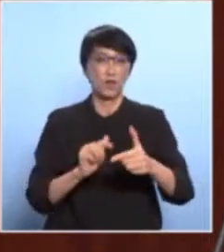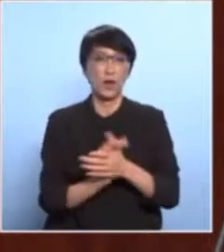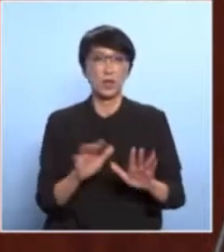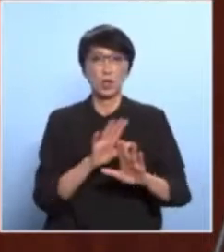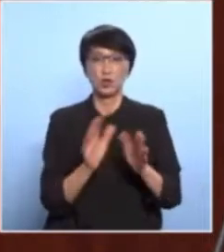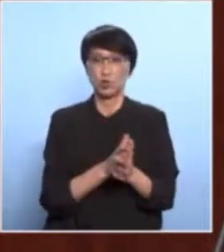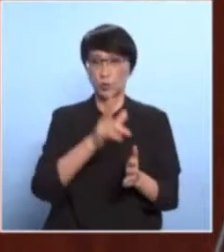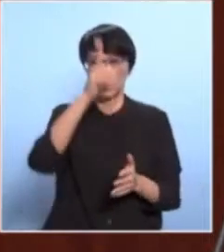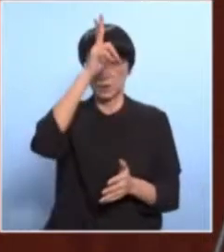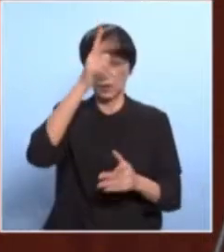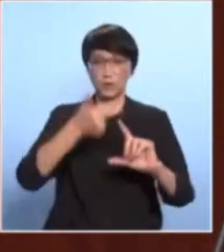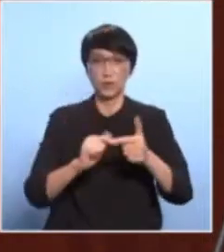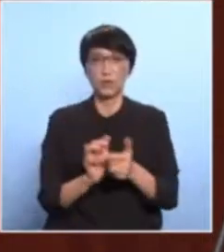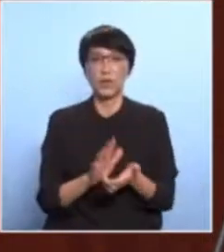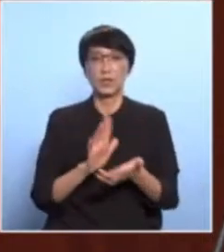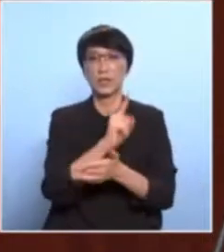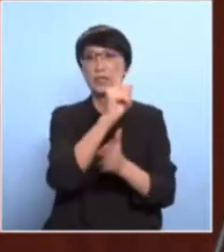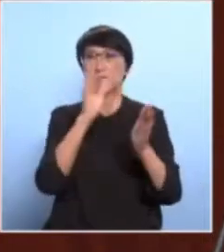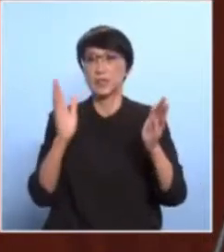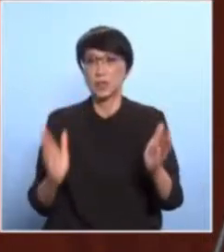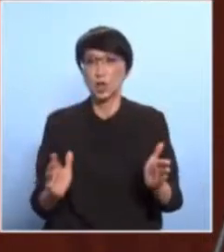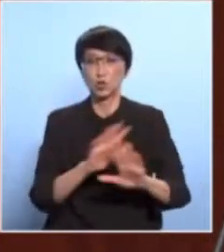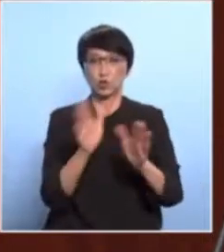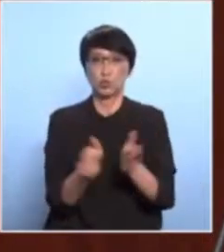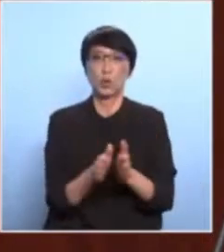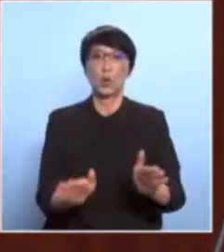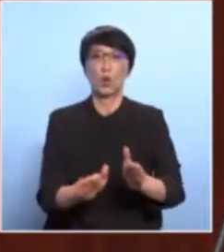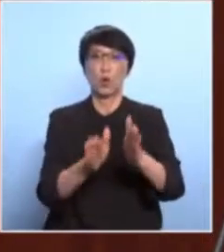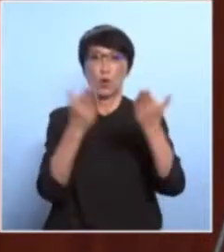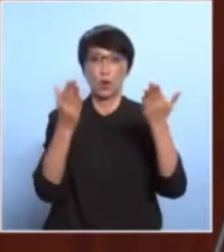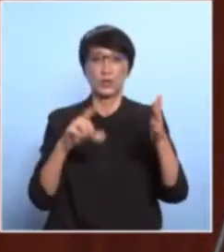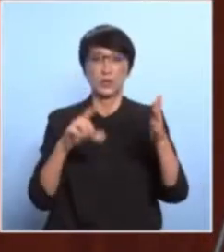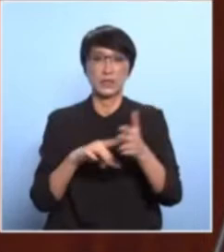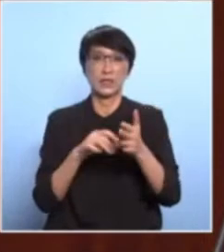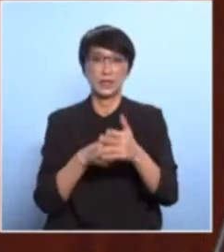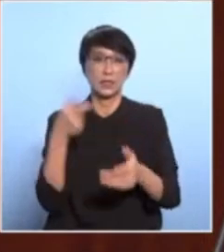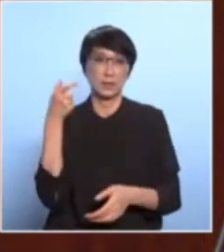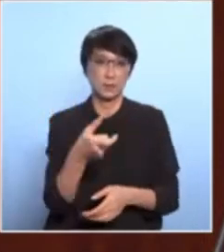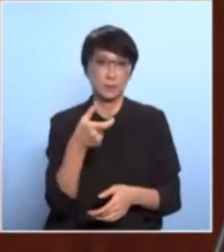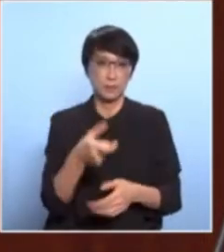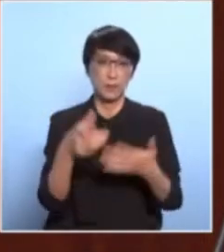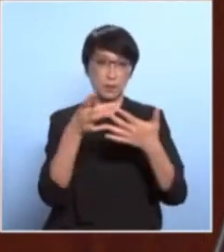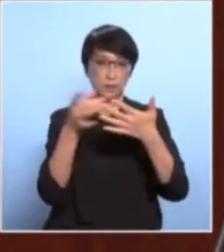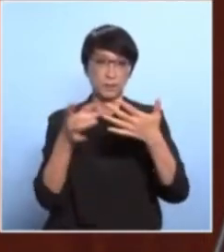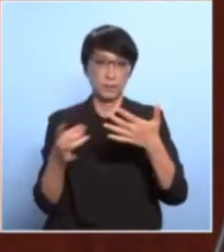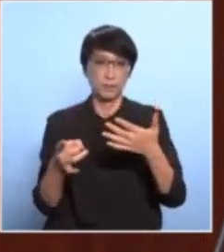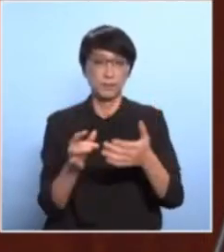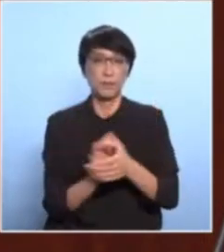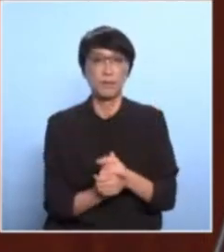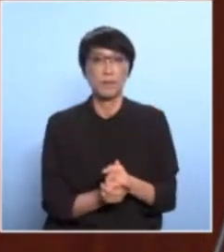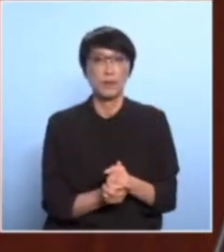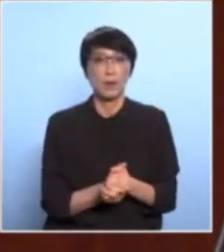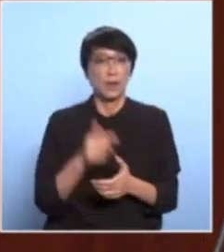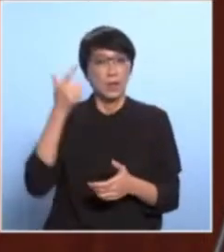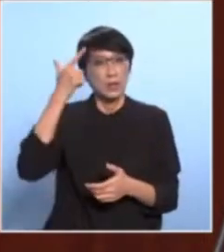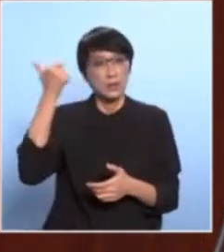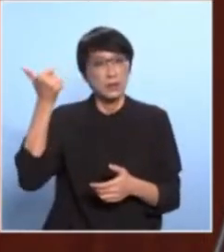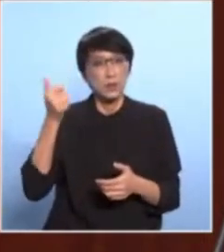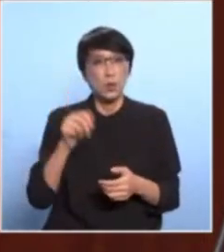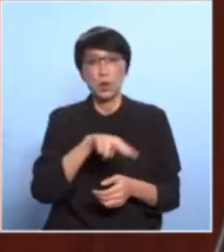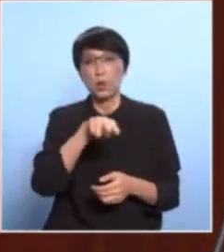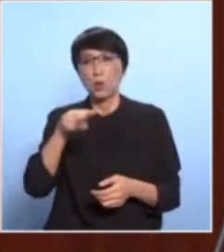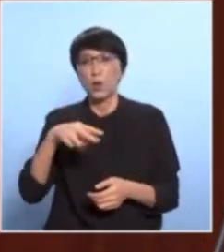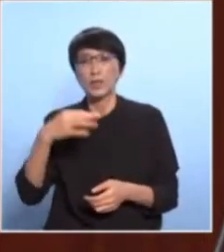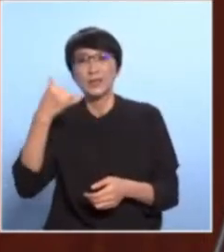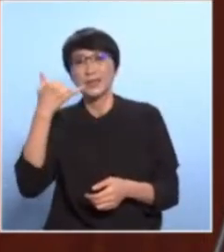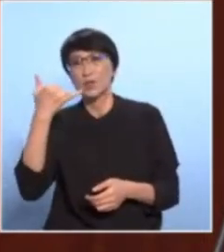providing automated parking systems in newly completed government car parks and short-term tenancy car parks, providing electronic payment options